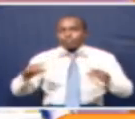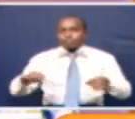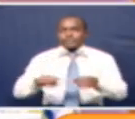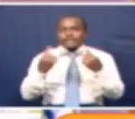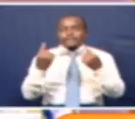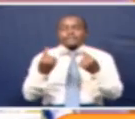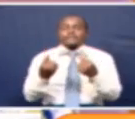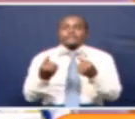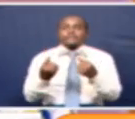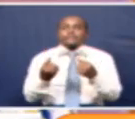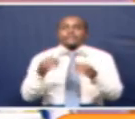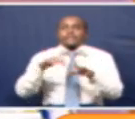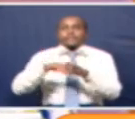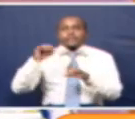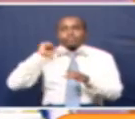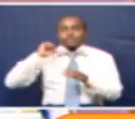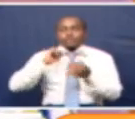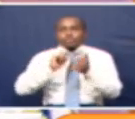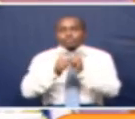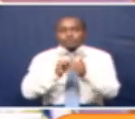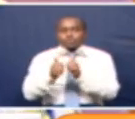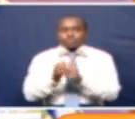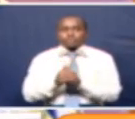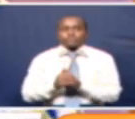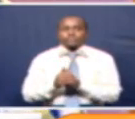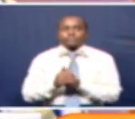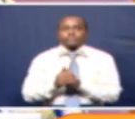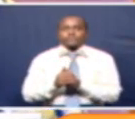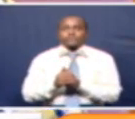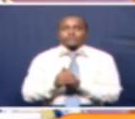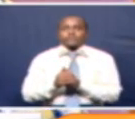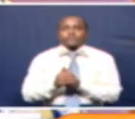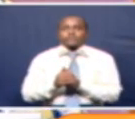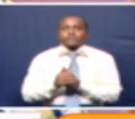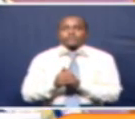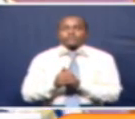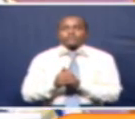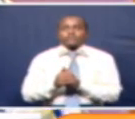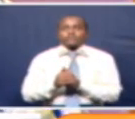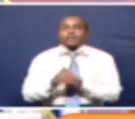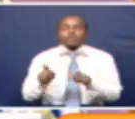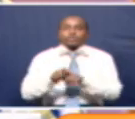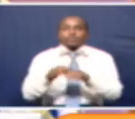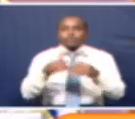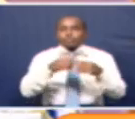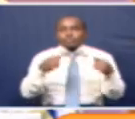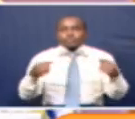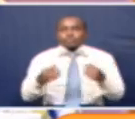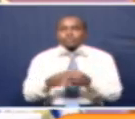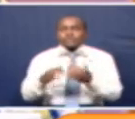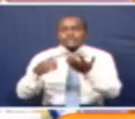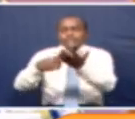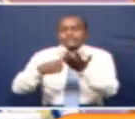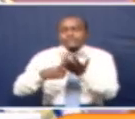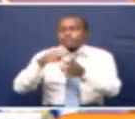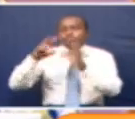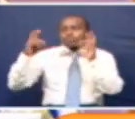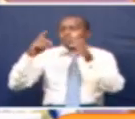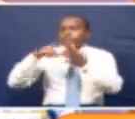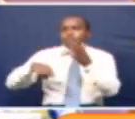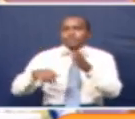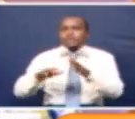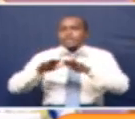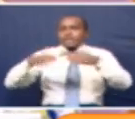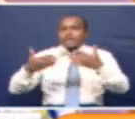in the political competition, and more so to the opposition. What will be the talk? The talk will be how